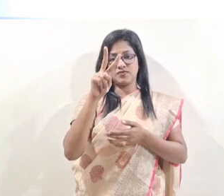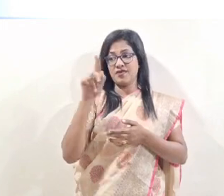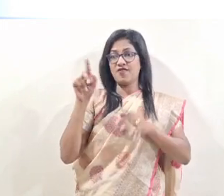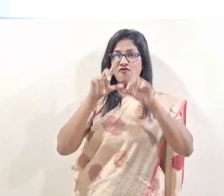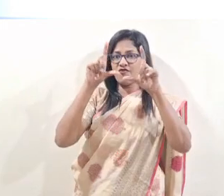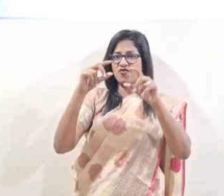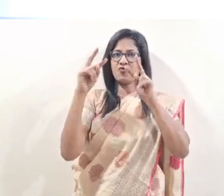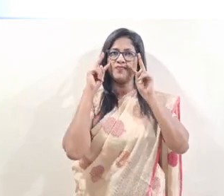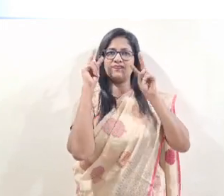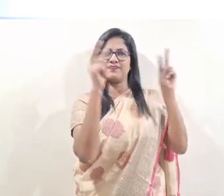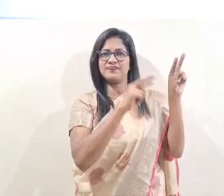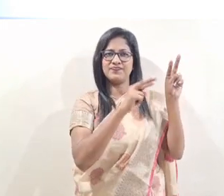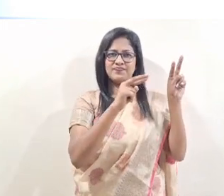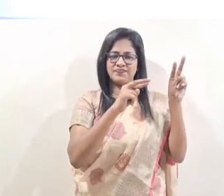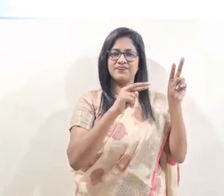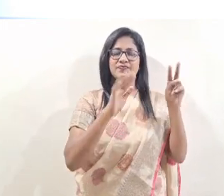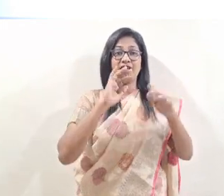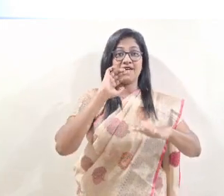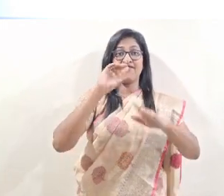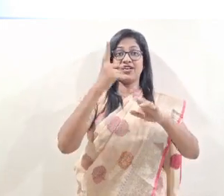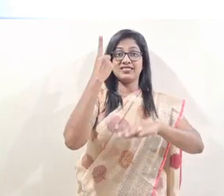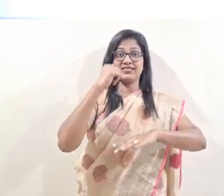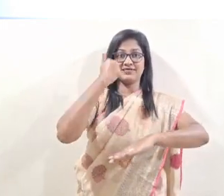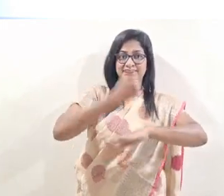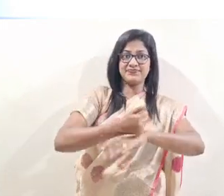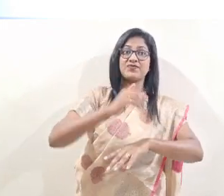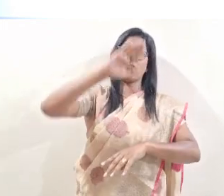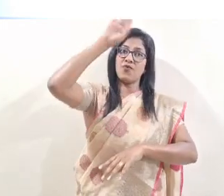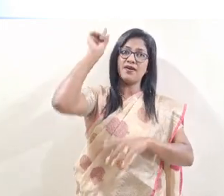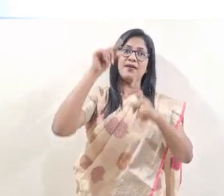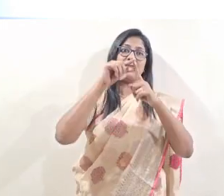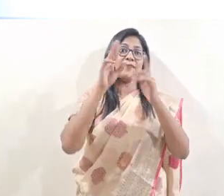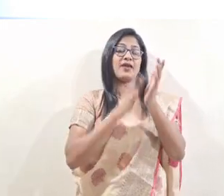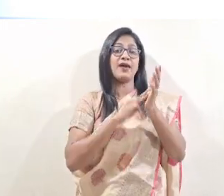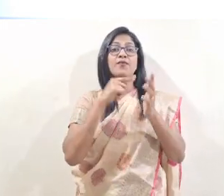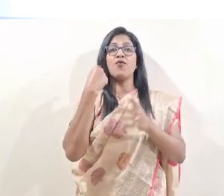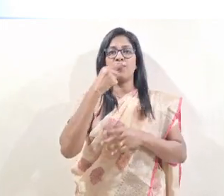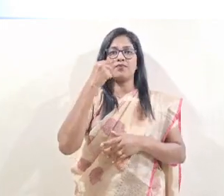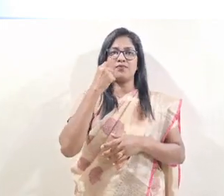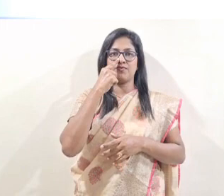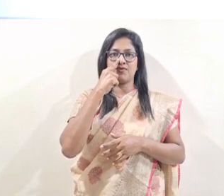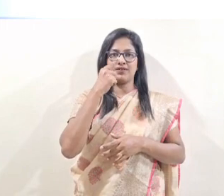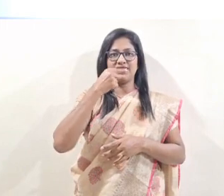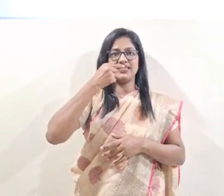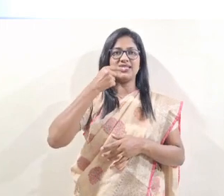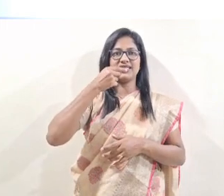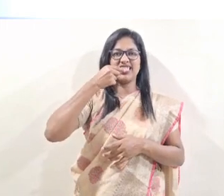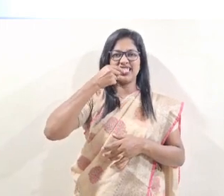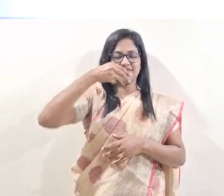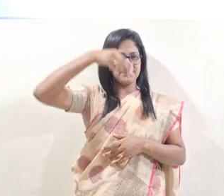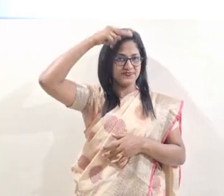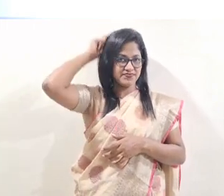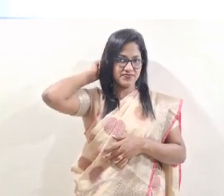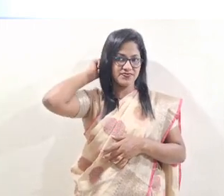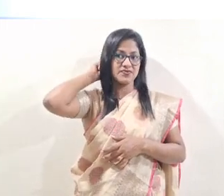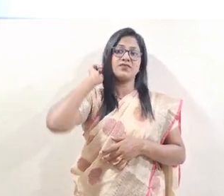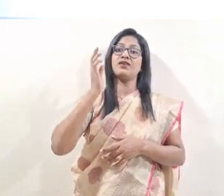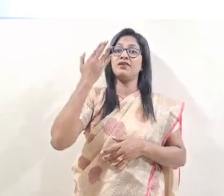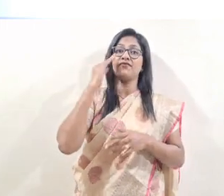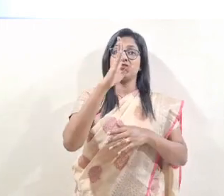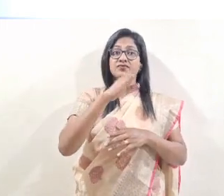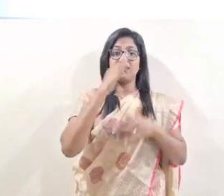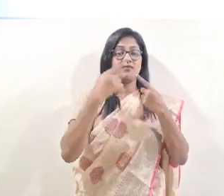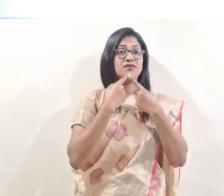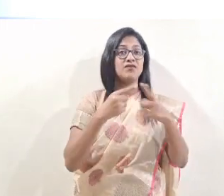see, the photograph was laid by Prime Minister at the time, Mrs. Indira Gandhi. and the first train was rolled out in